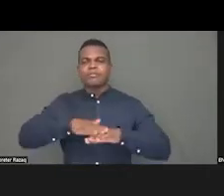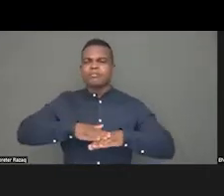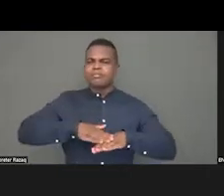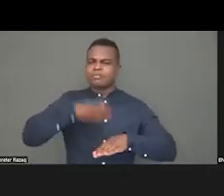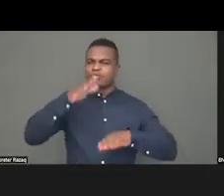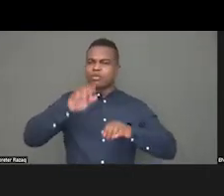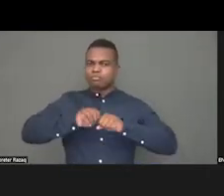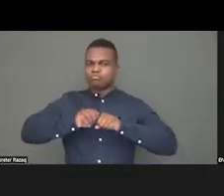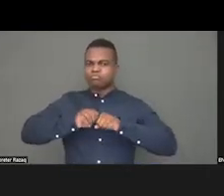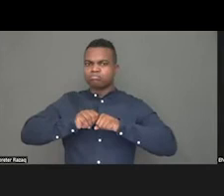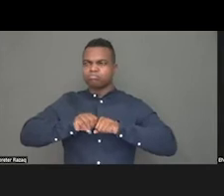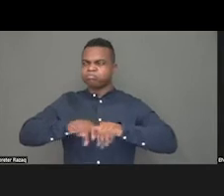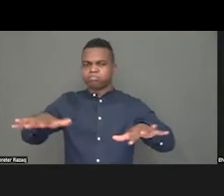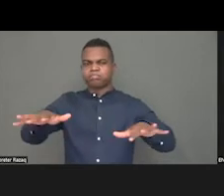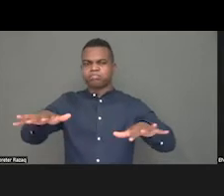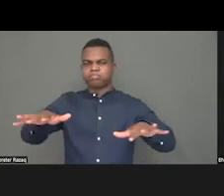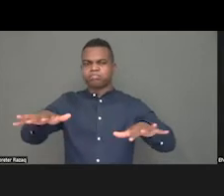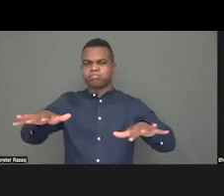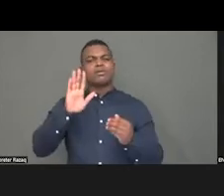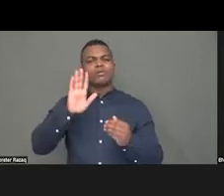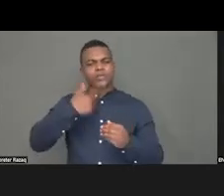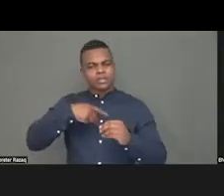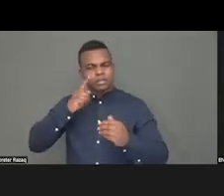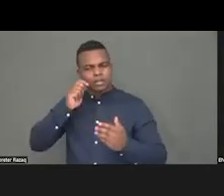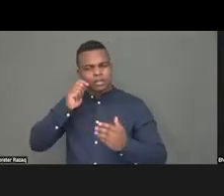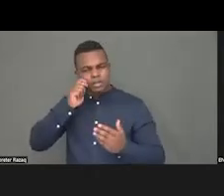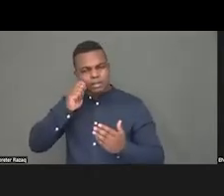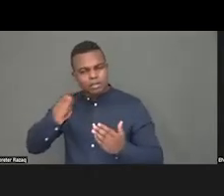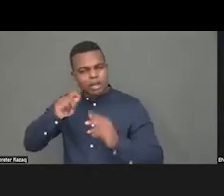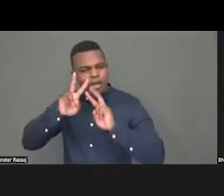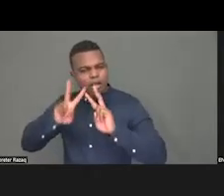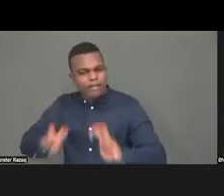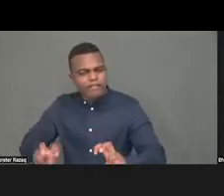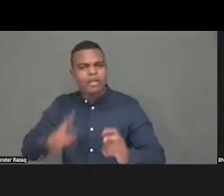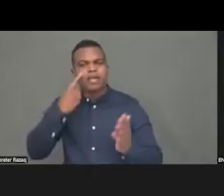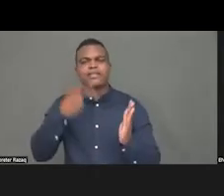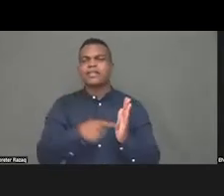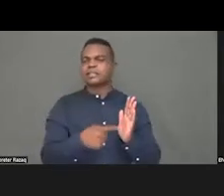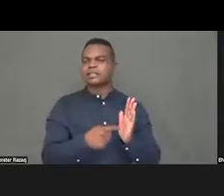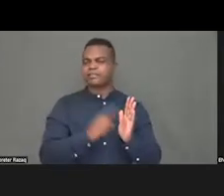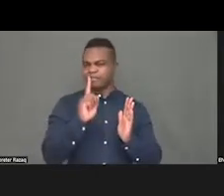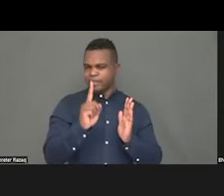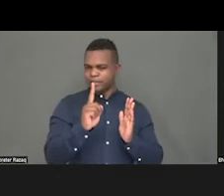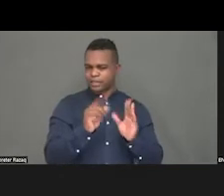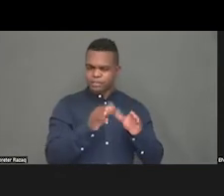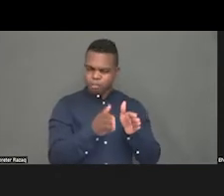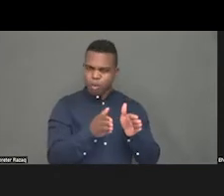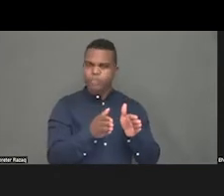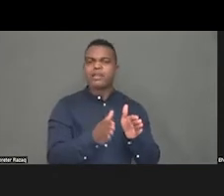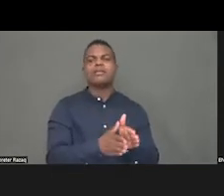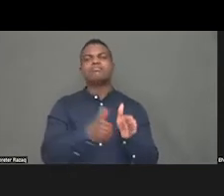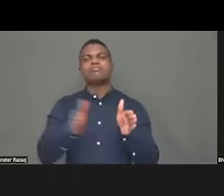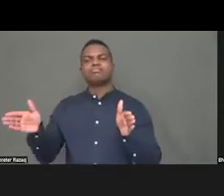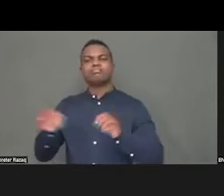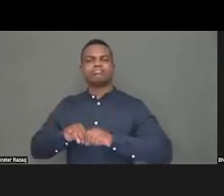of assistive and accessible ICT. We have to strengthen systems, and that includes the human resources, such as teachers. We have